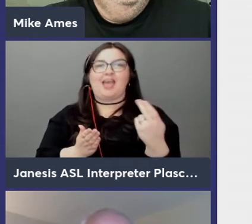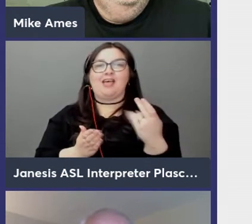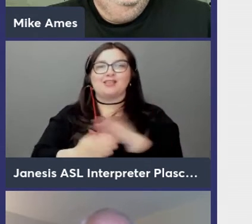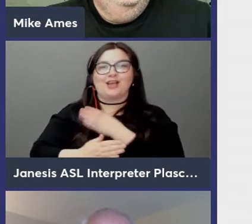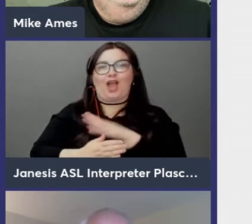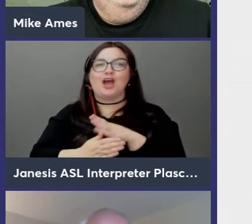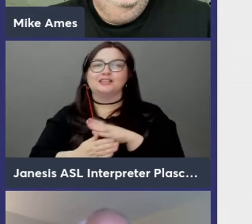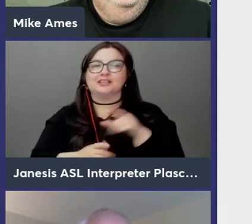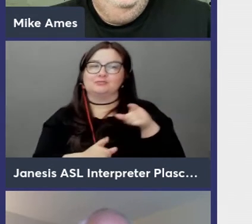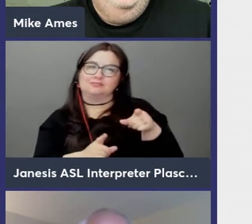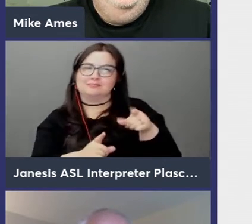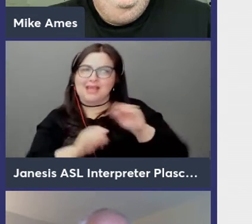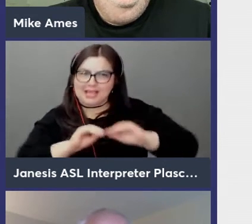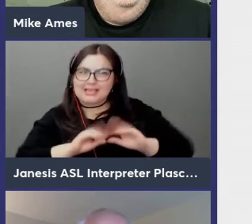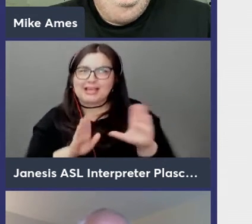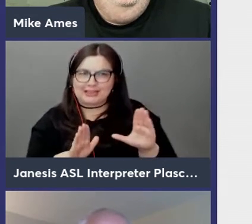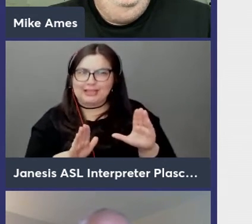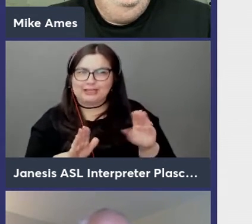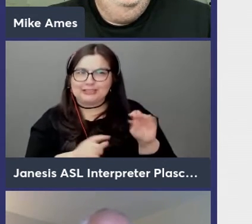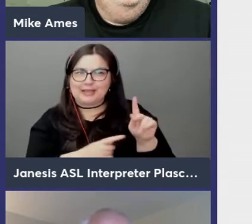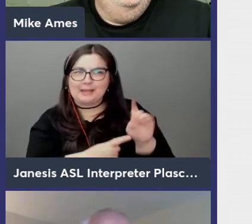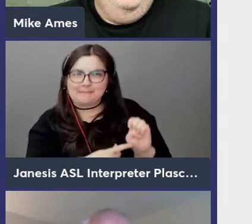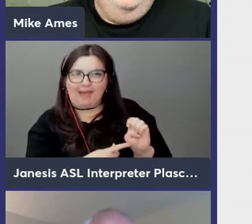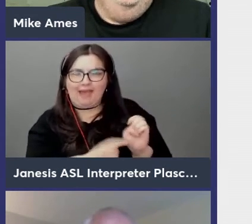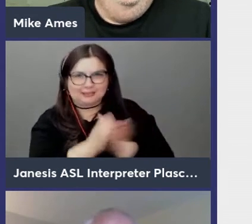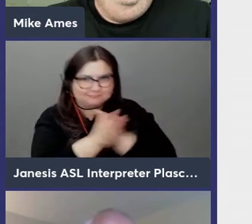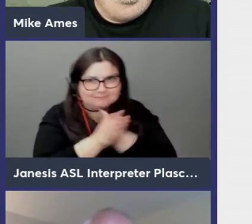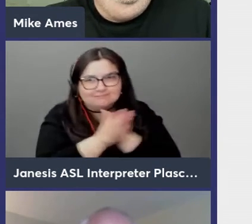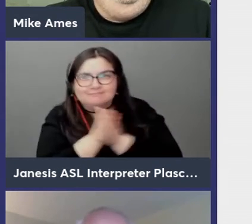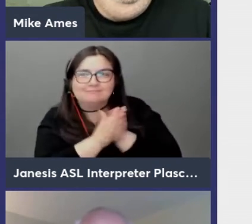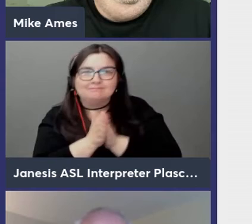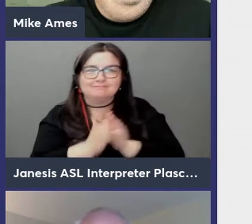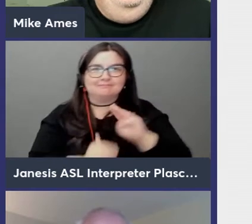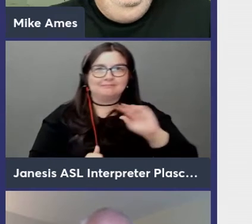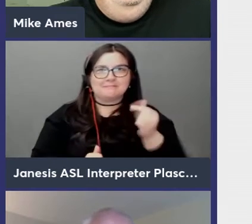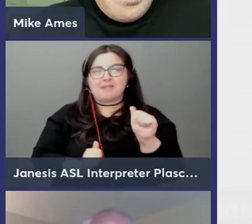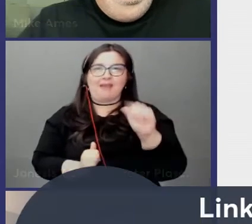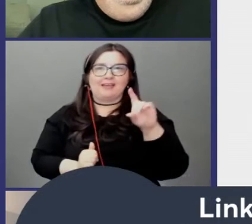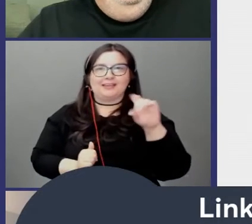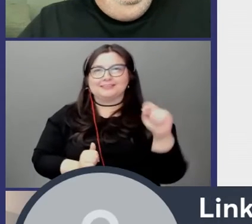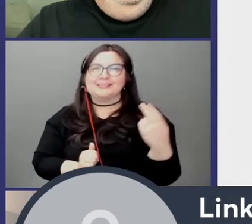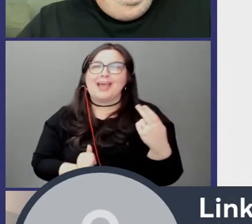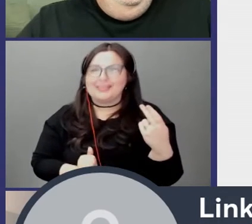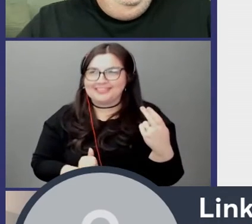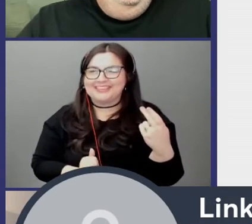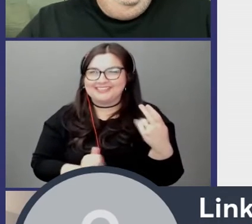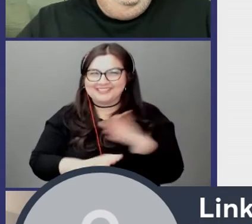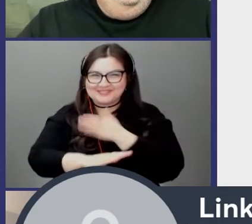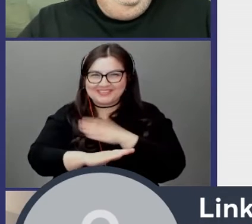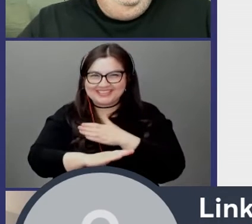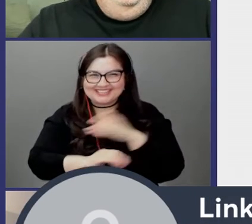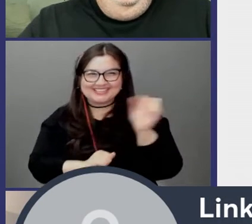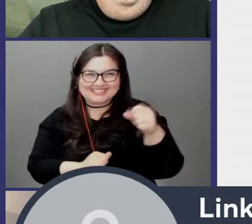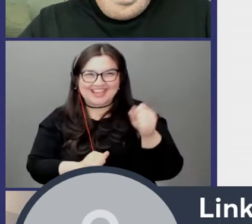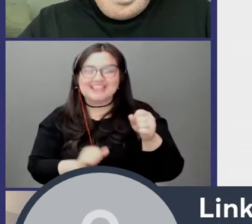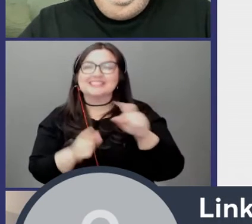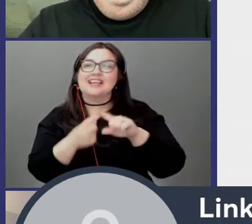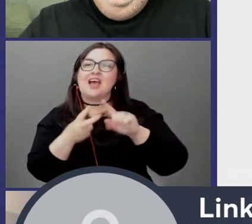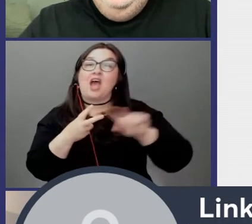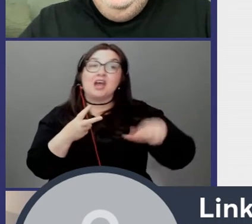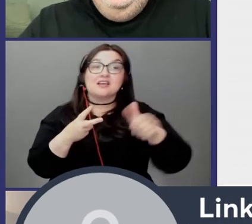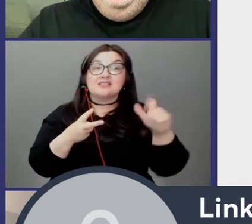Jane's very passionate about Megadeth. Yeah, I can tell. Yep. Yeah. We had another question come in around textract,